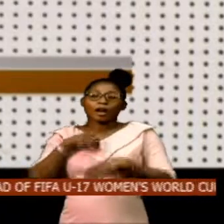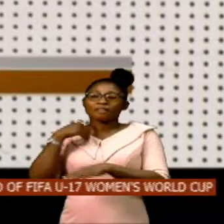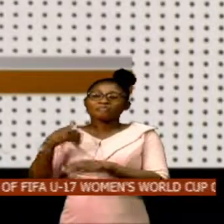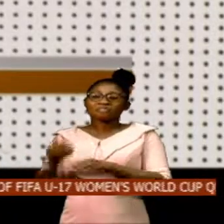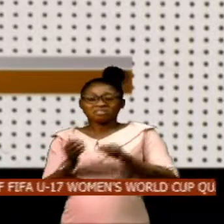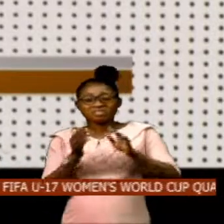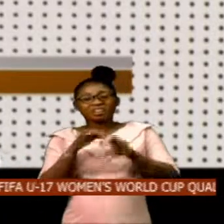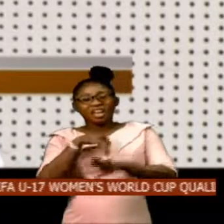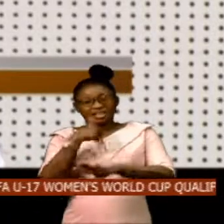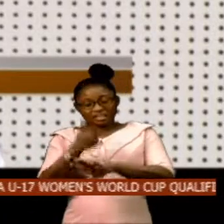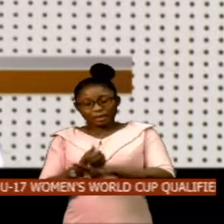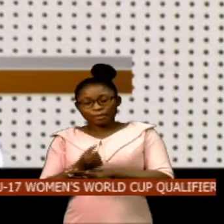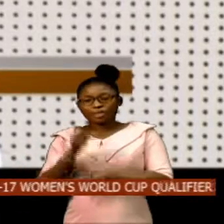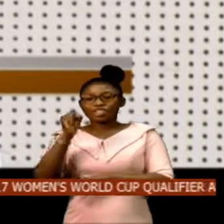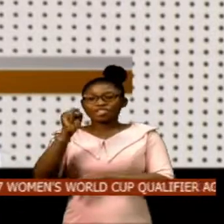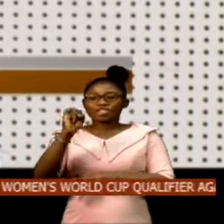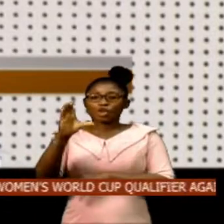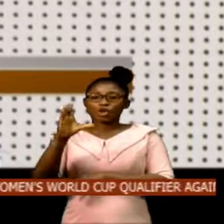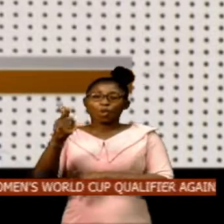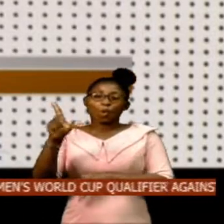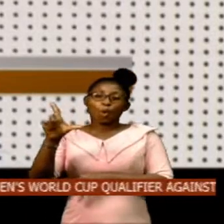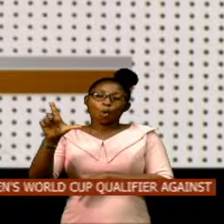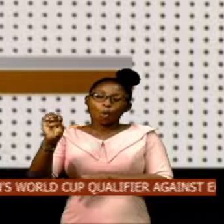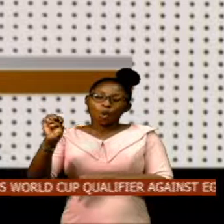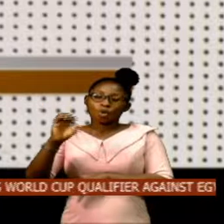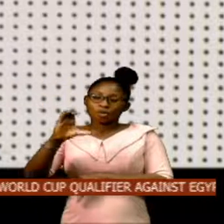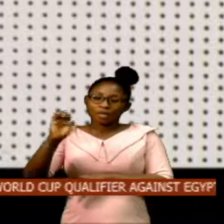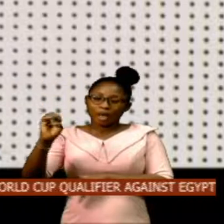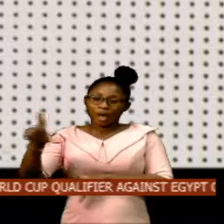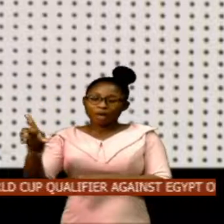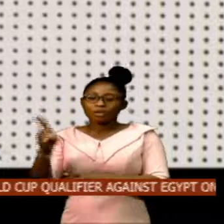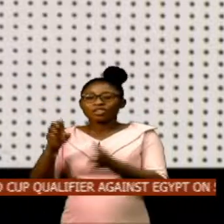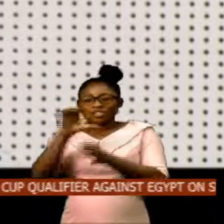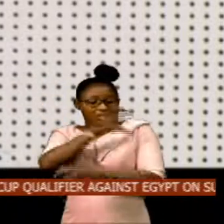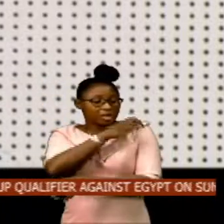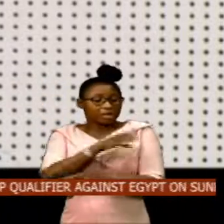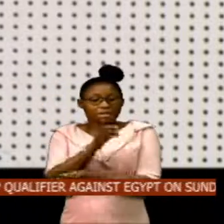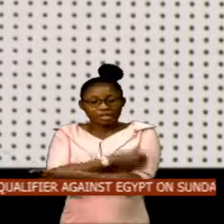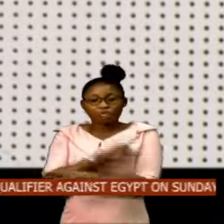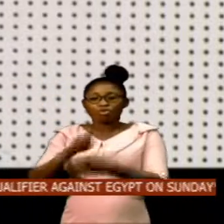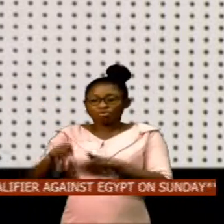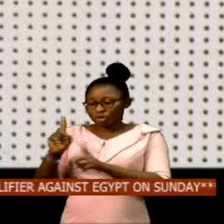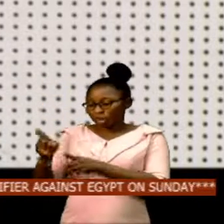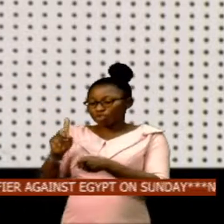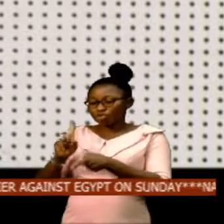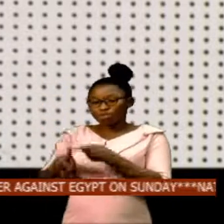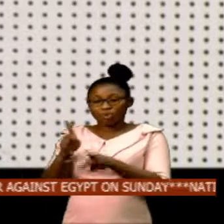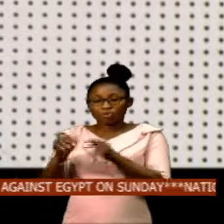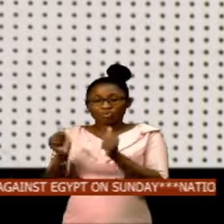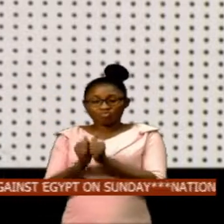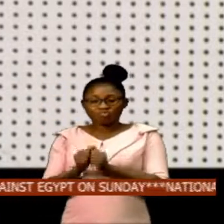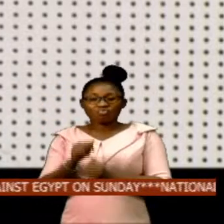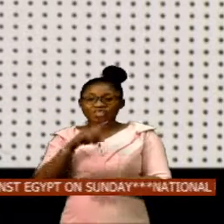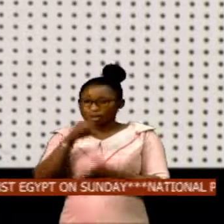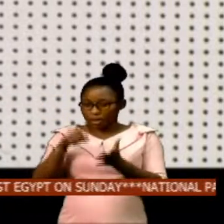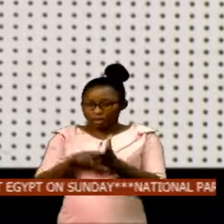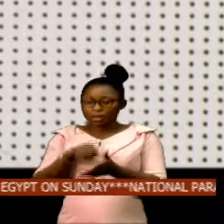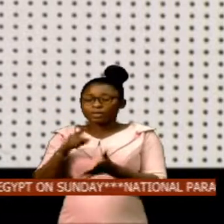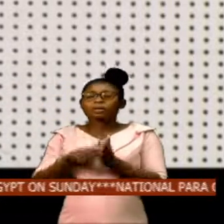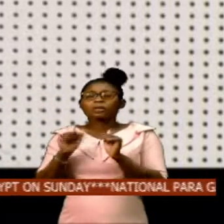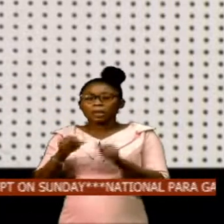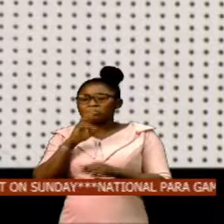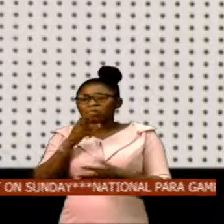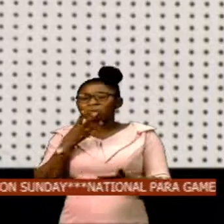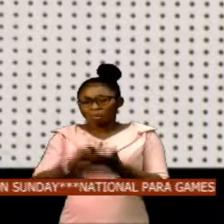set aside sickle cell clinic days every week to attend to health needs of people living with sickle cell. So these clinic days can be well